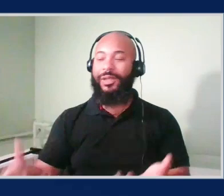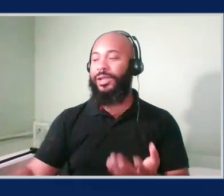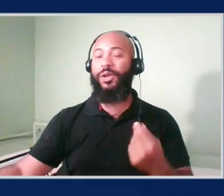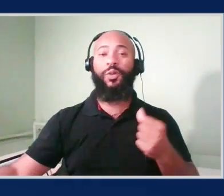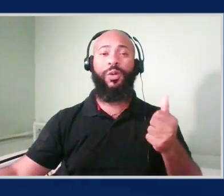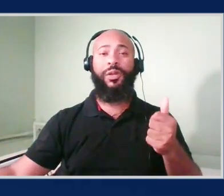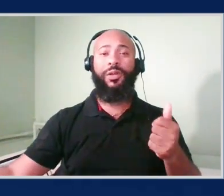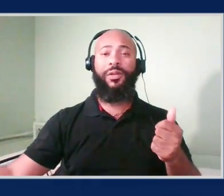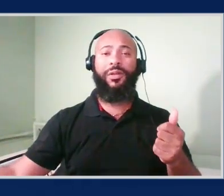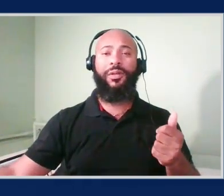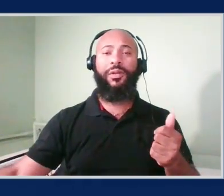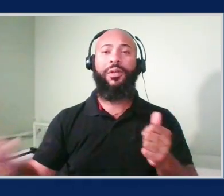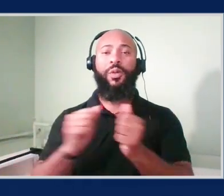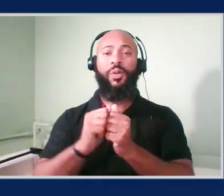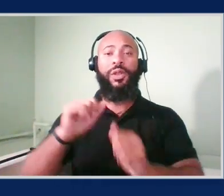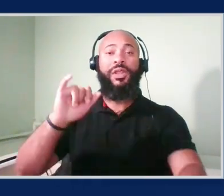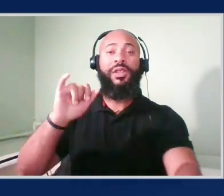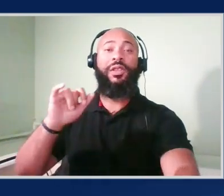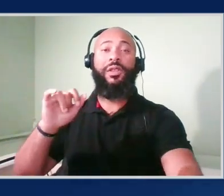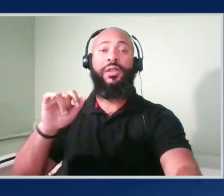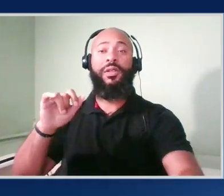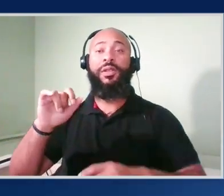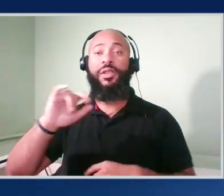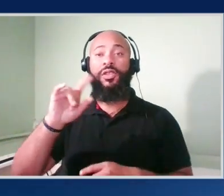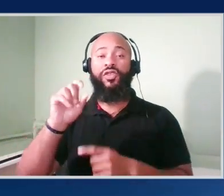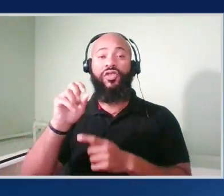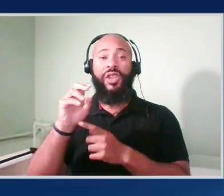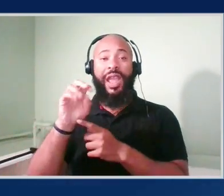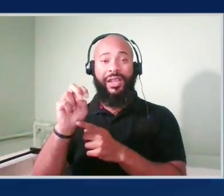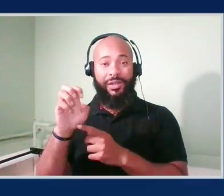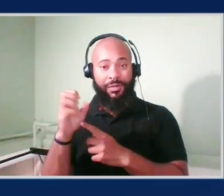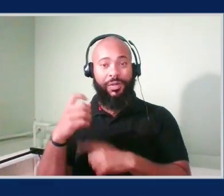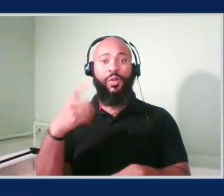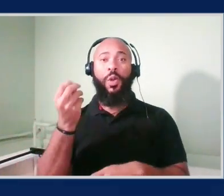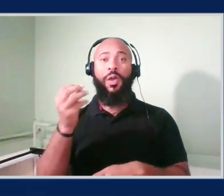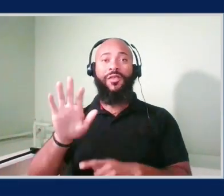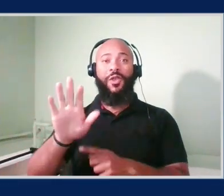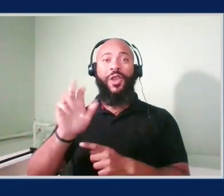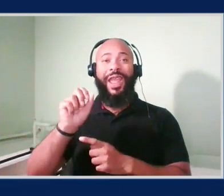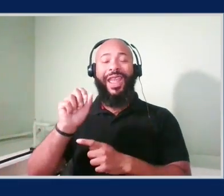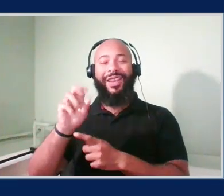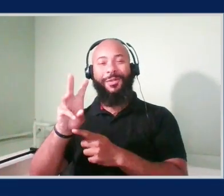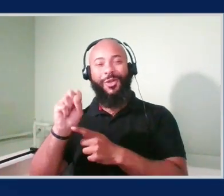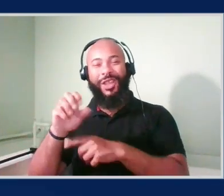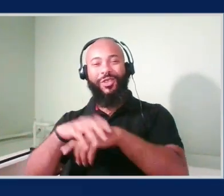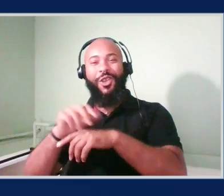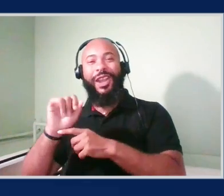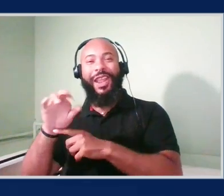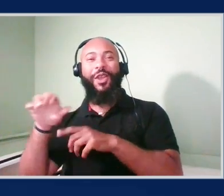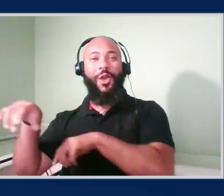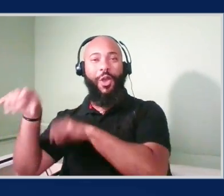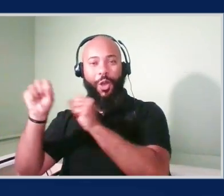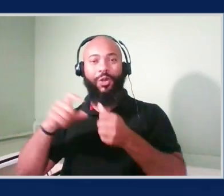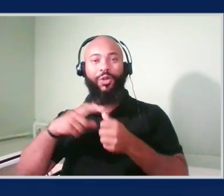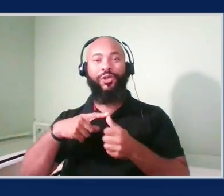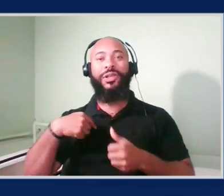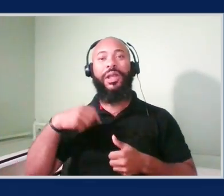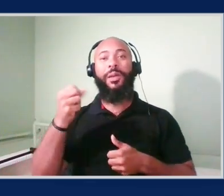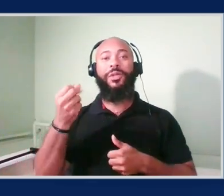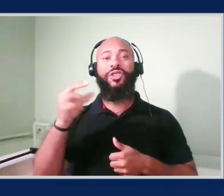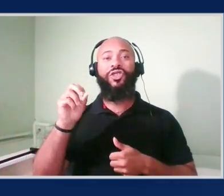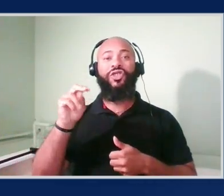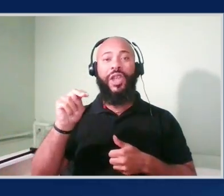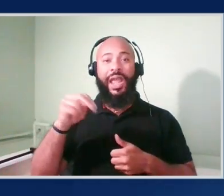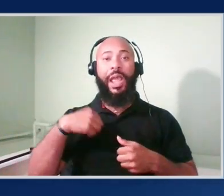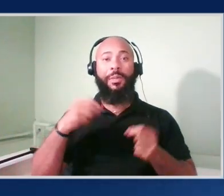quick round of intros, shall we? Hi, I'm Jasmine. I'm one of your AWS OnAir hosts. I'm Shannon. I am an incident responder with the customer